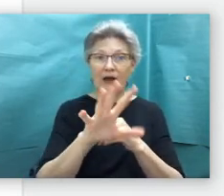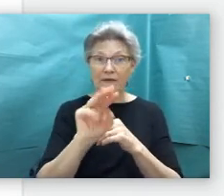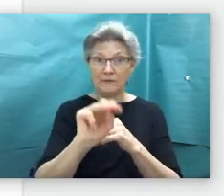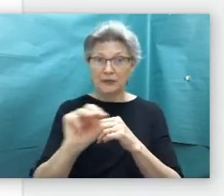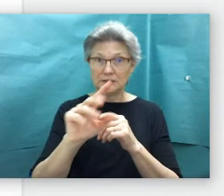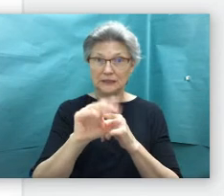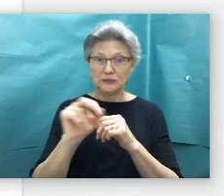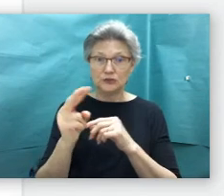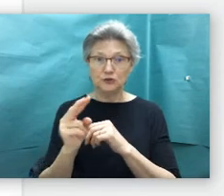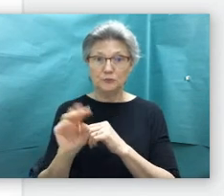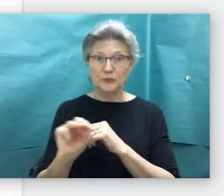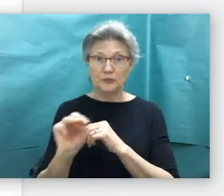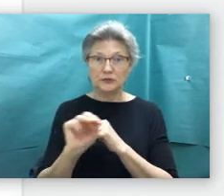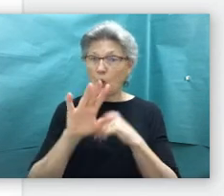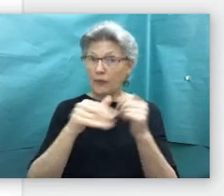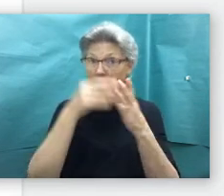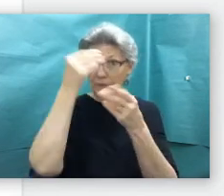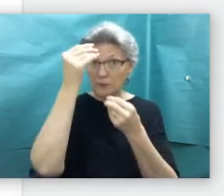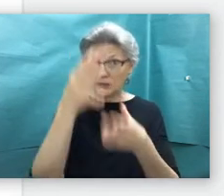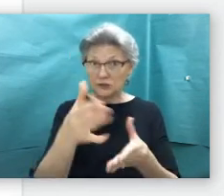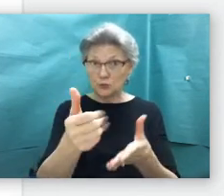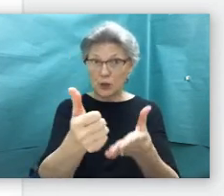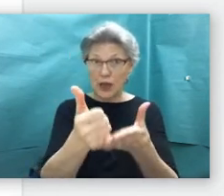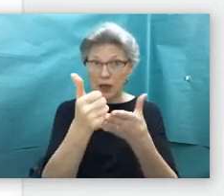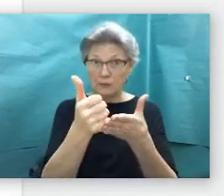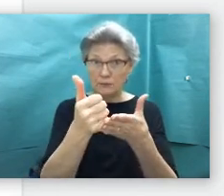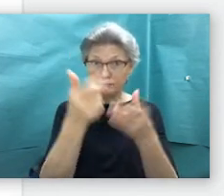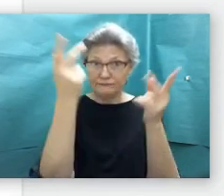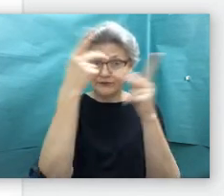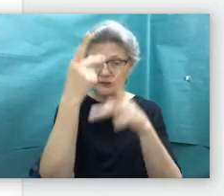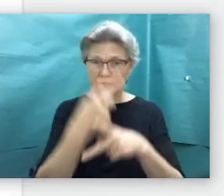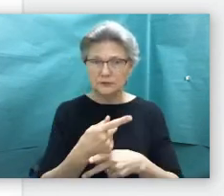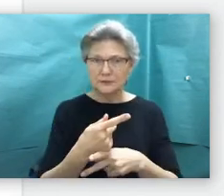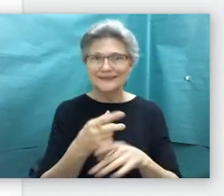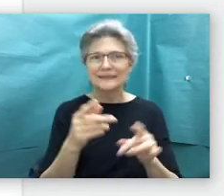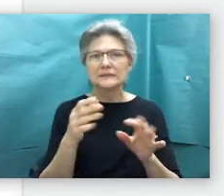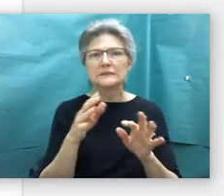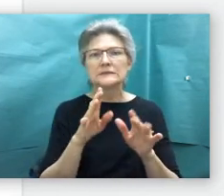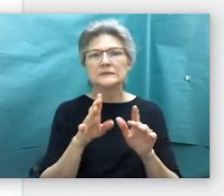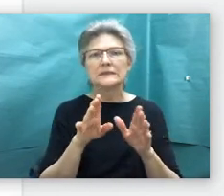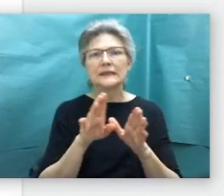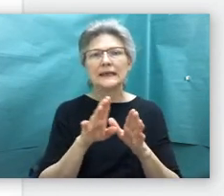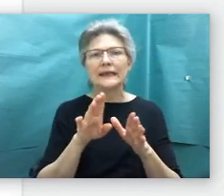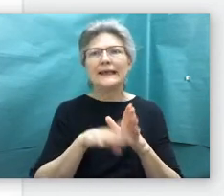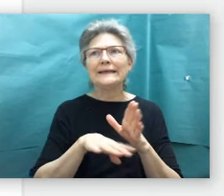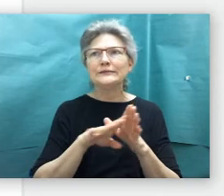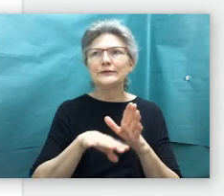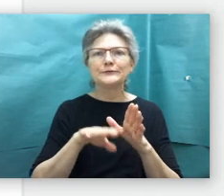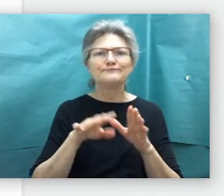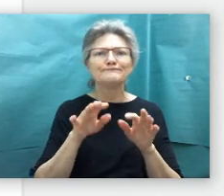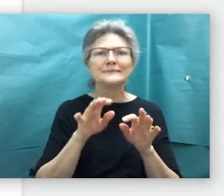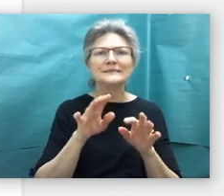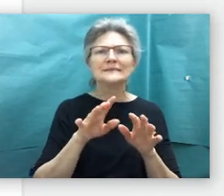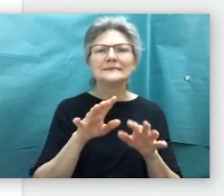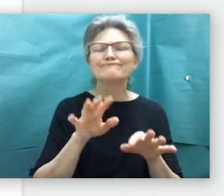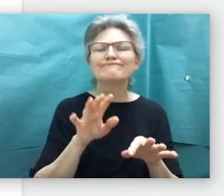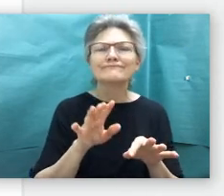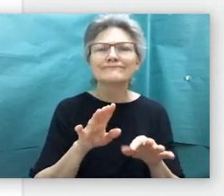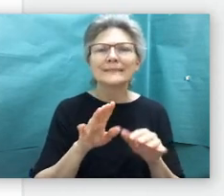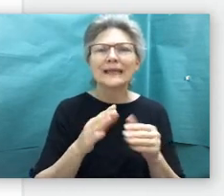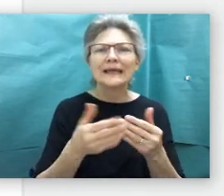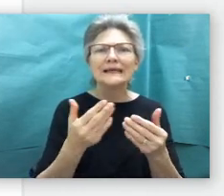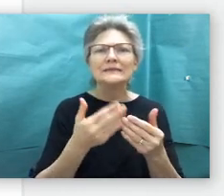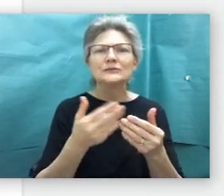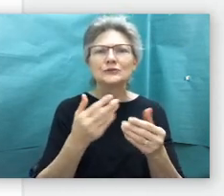All this information will help to solve simpler problems. Just like last time, we're going to break this